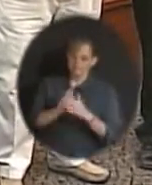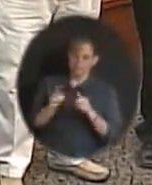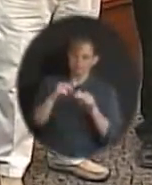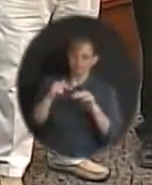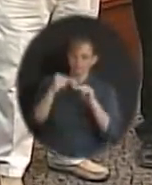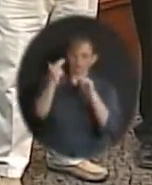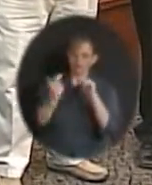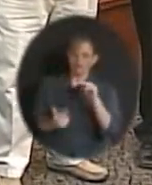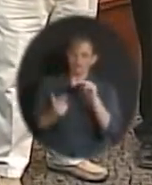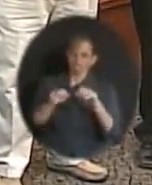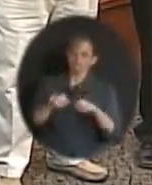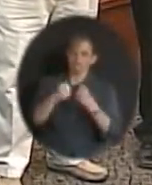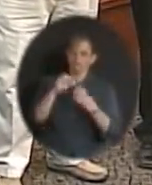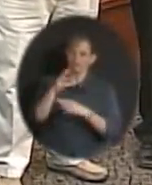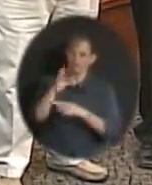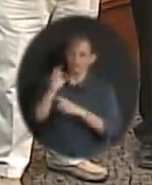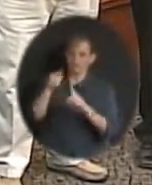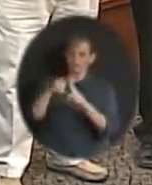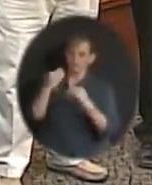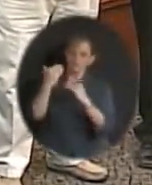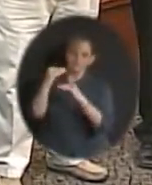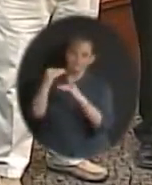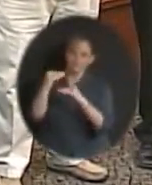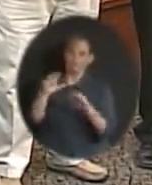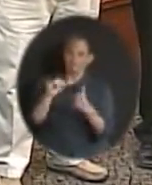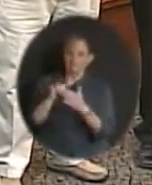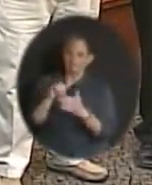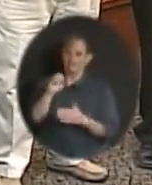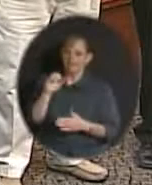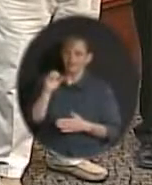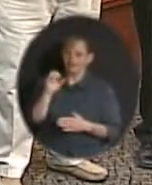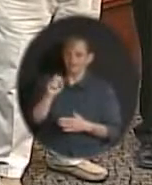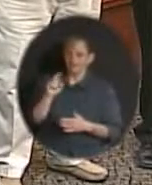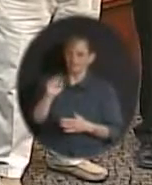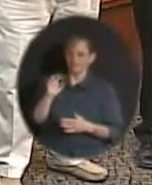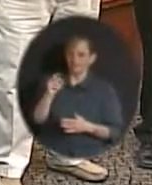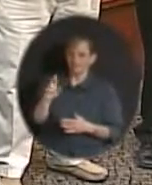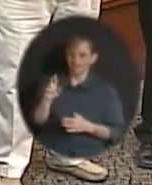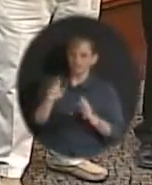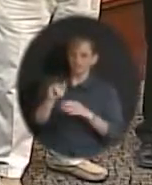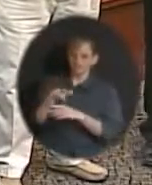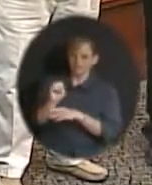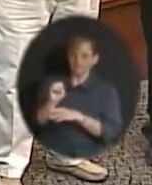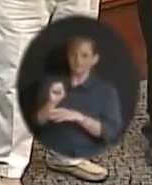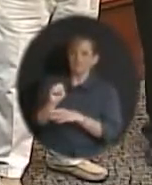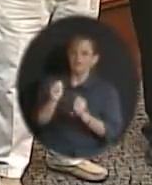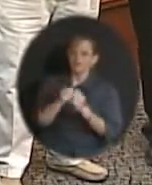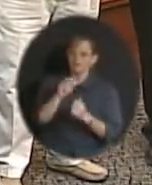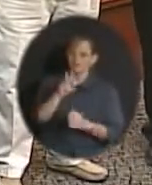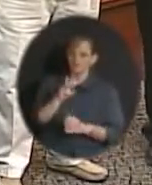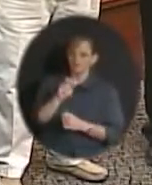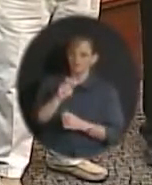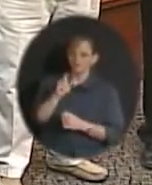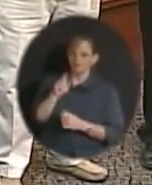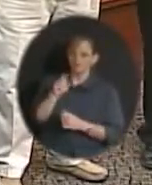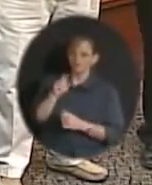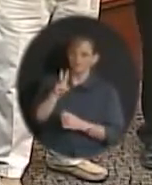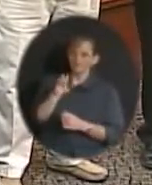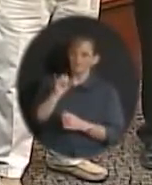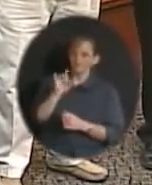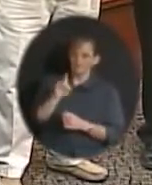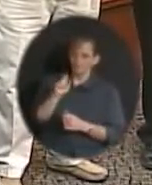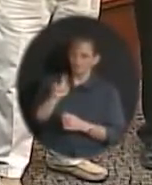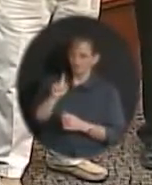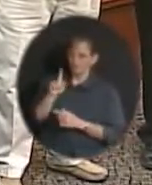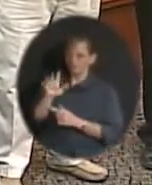break the 600-point barrier, which he did at the Sunflower League Swim and Dive meet with a score of 608.15. Clark finished his high